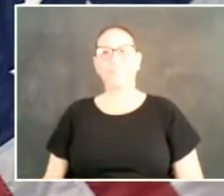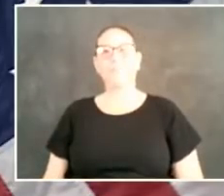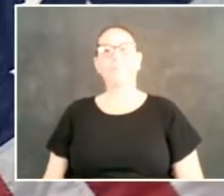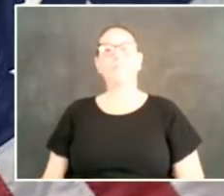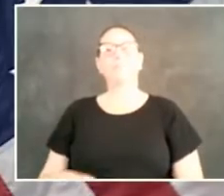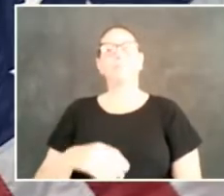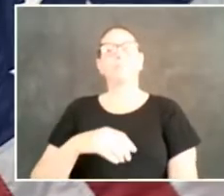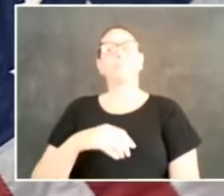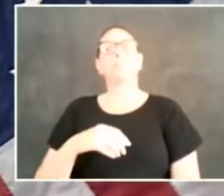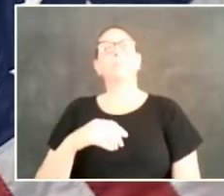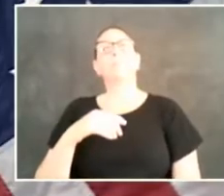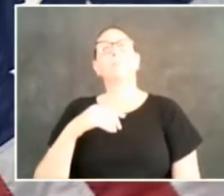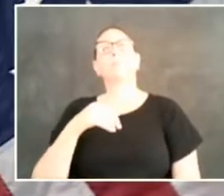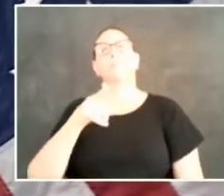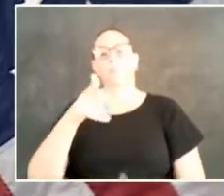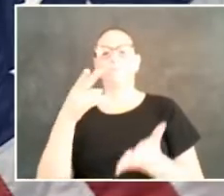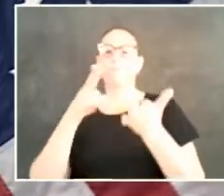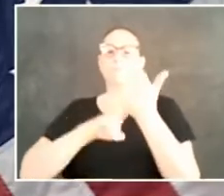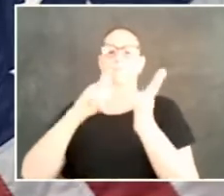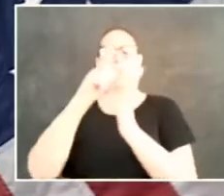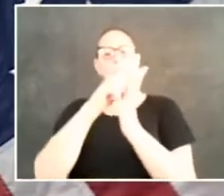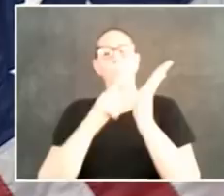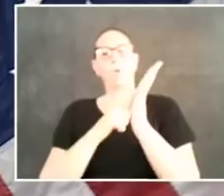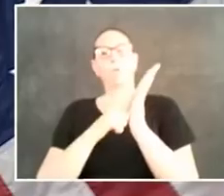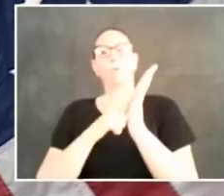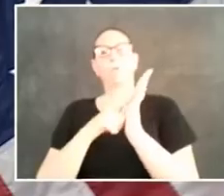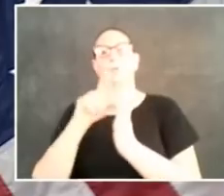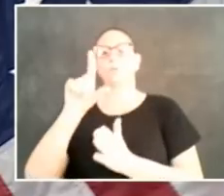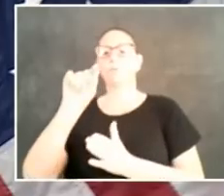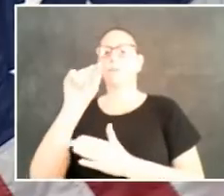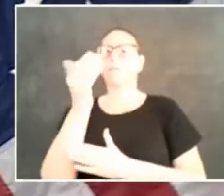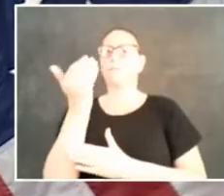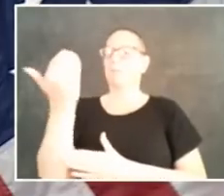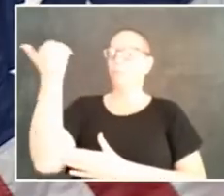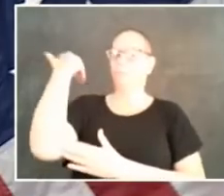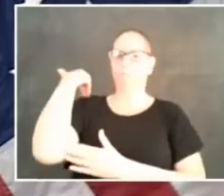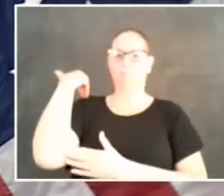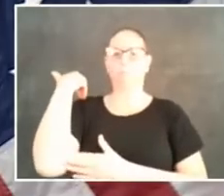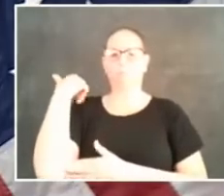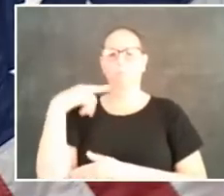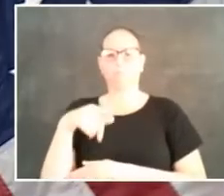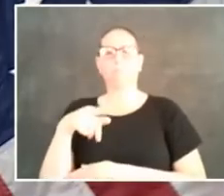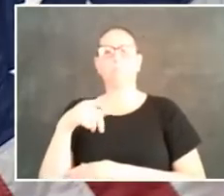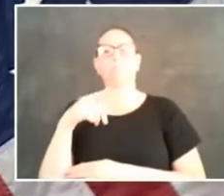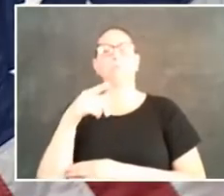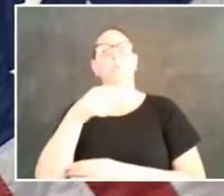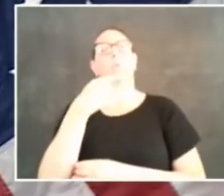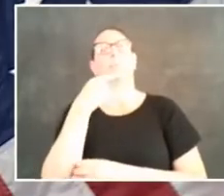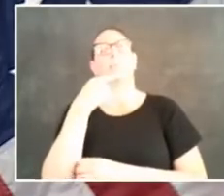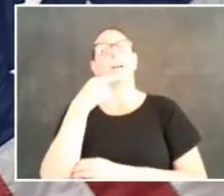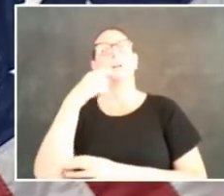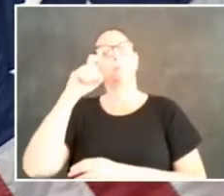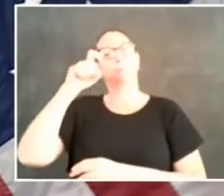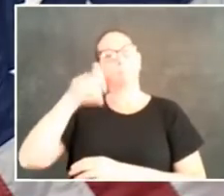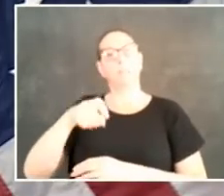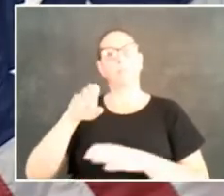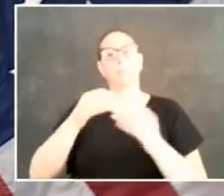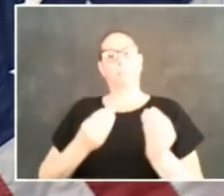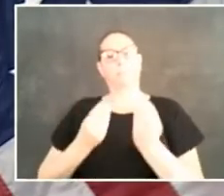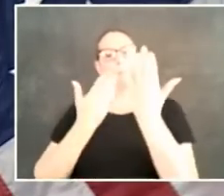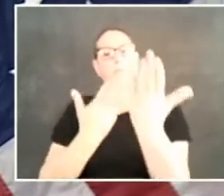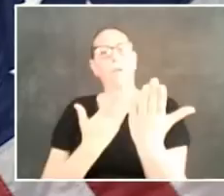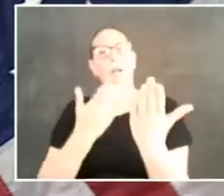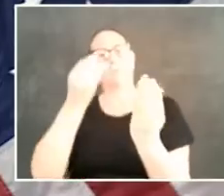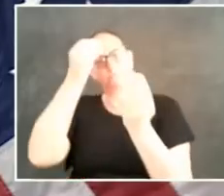552A, to mandate that the health department and other agencies provide demographic surveys to all persons served, including